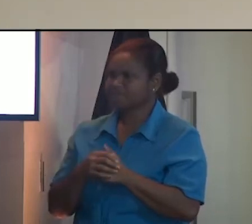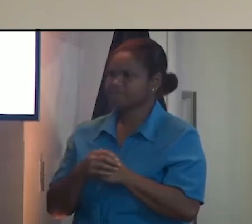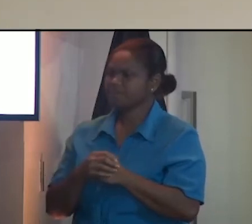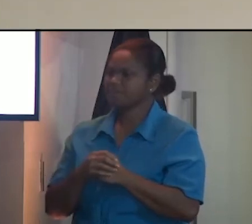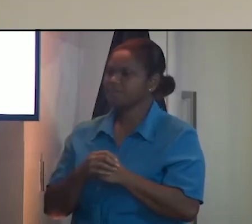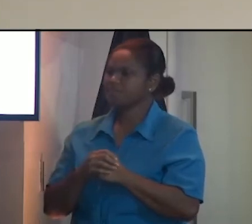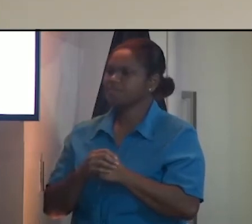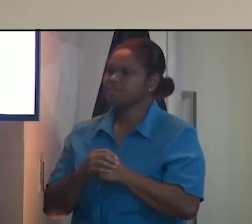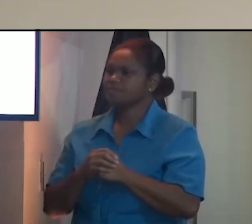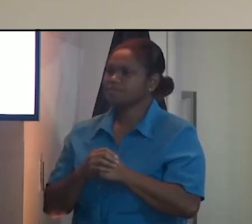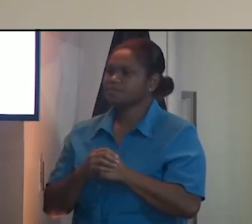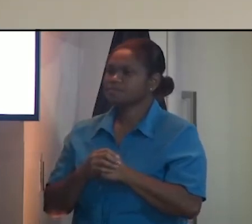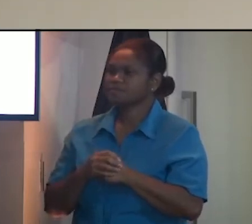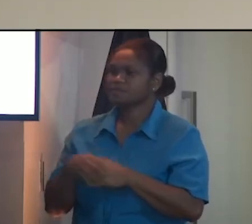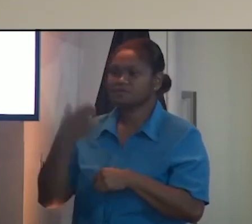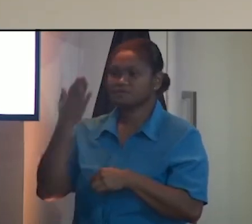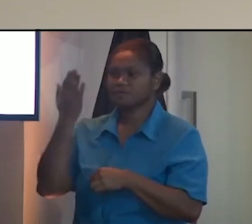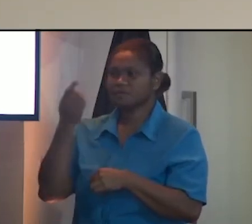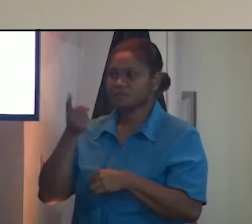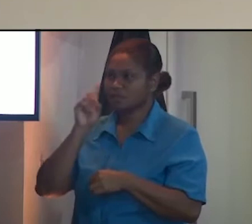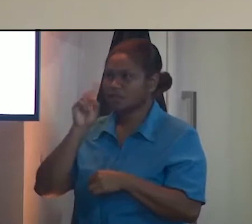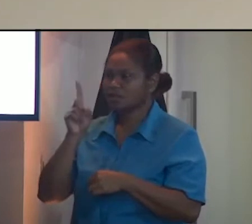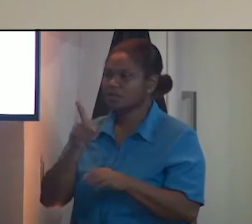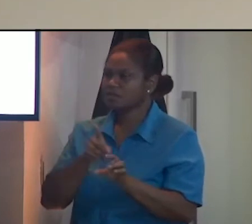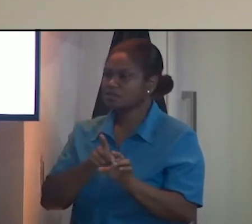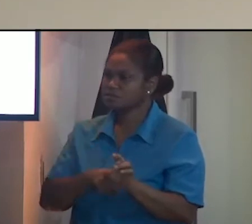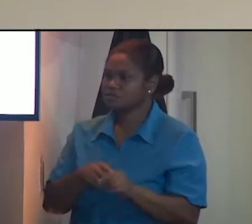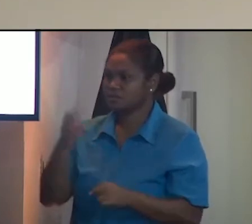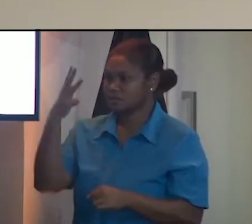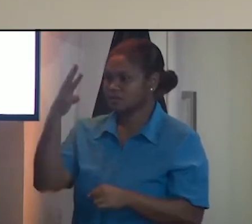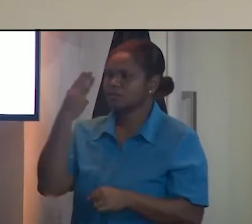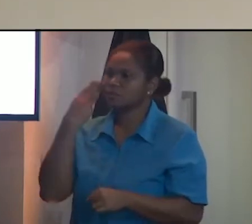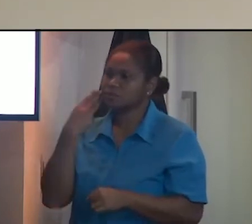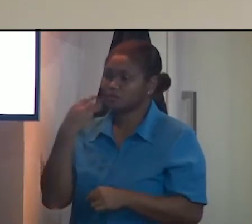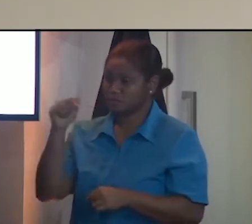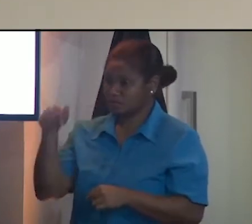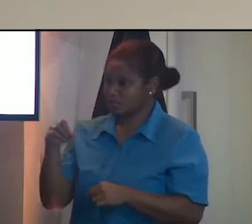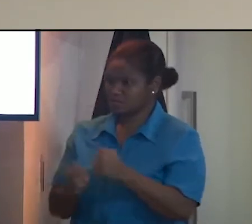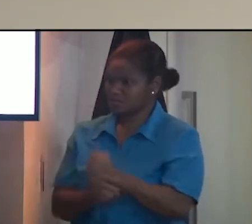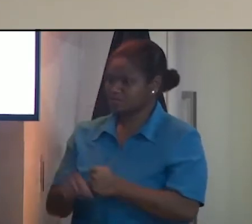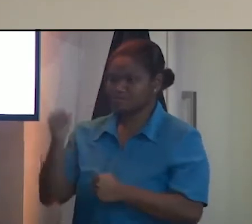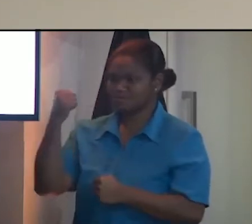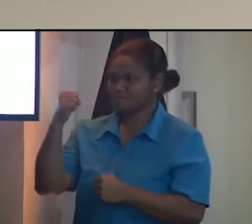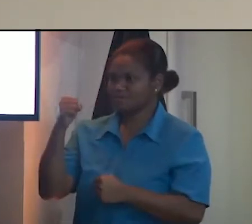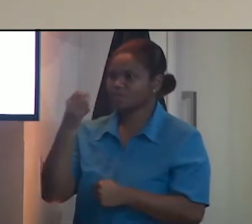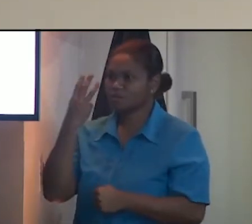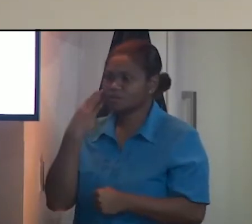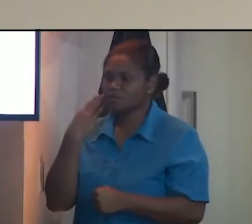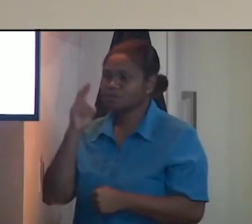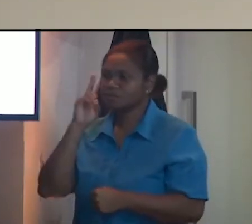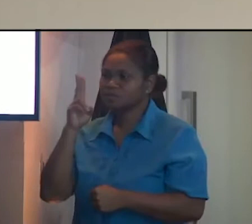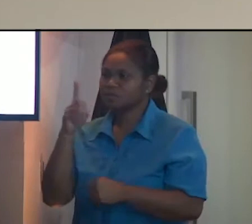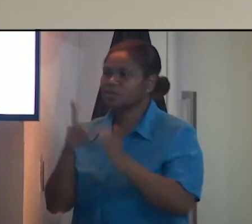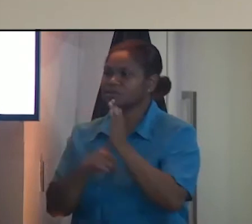government. Last year, we had three women. This parliament, we had no women at all. Looking back on local level government,